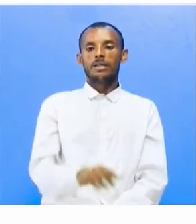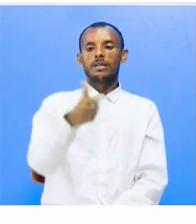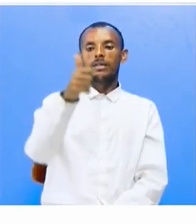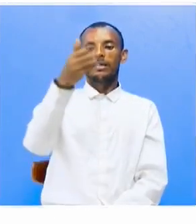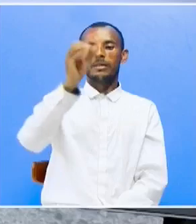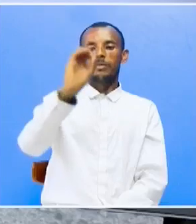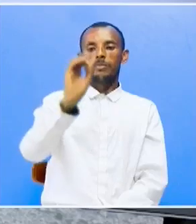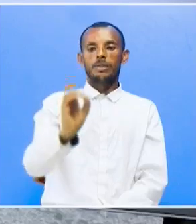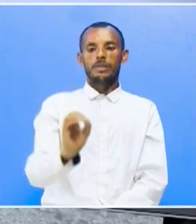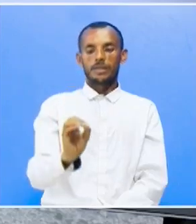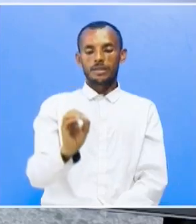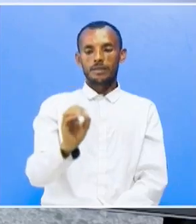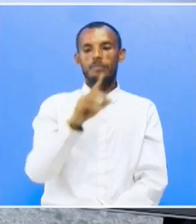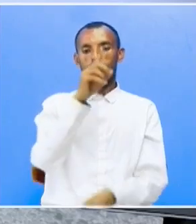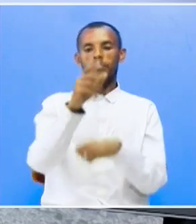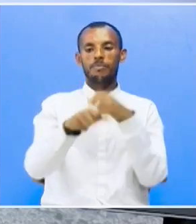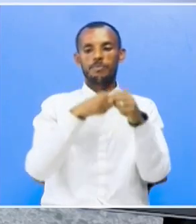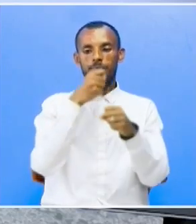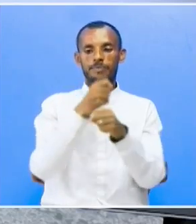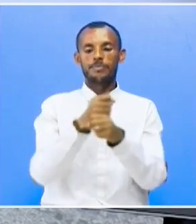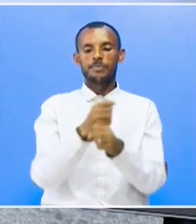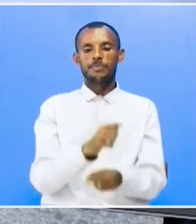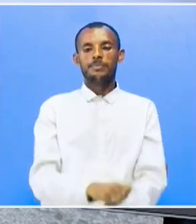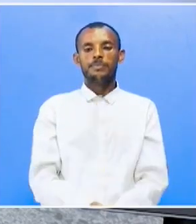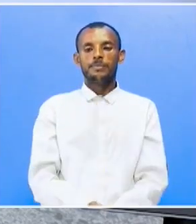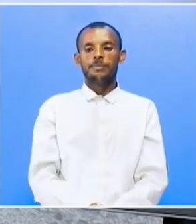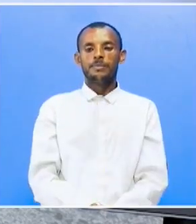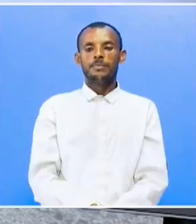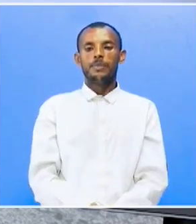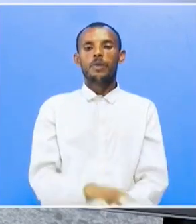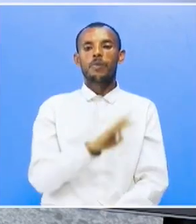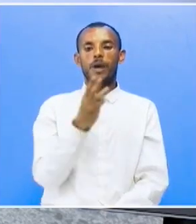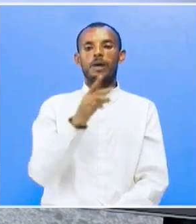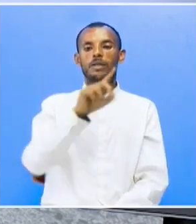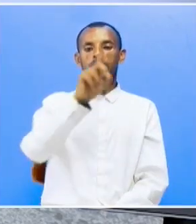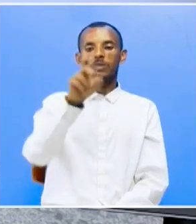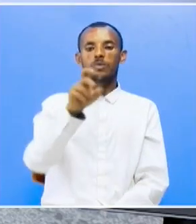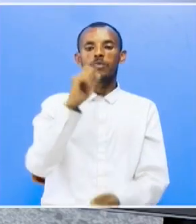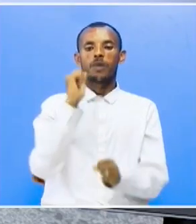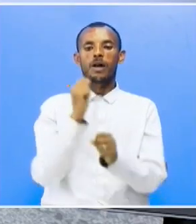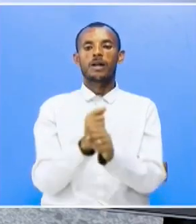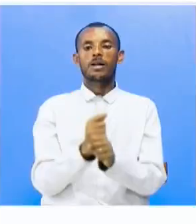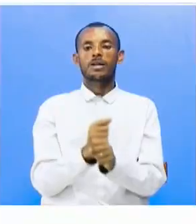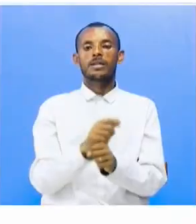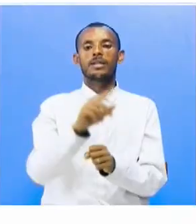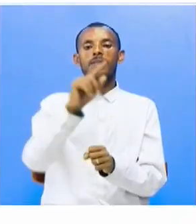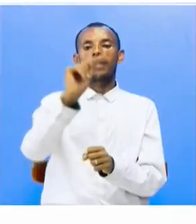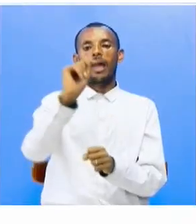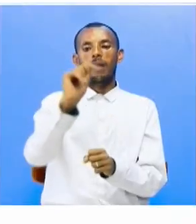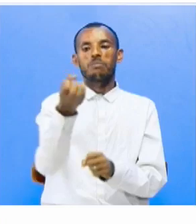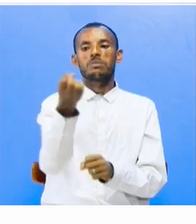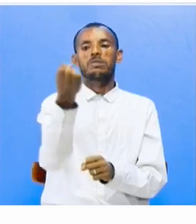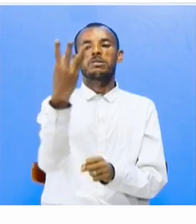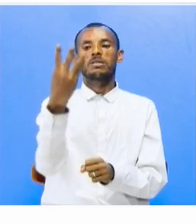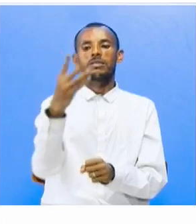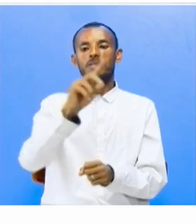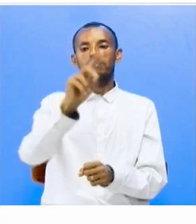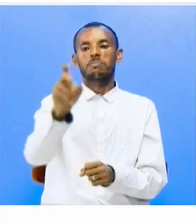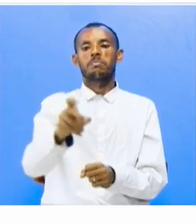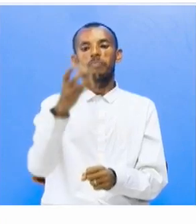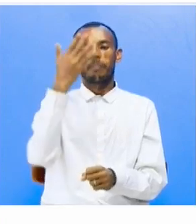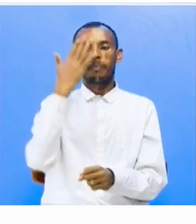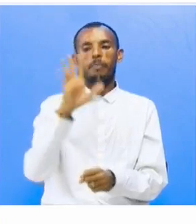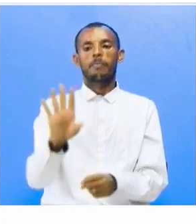10% per year. So we are asked to find how long the time period is how